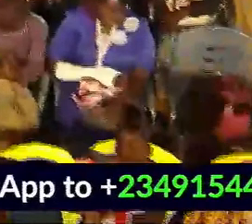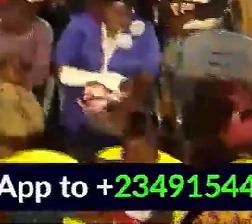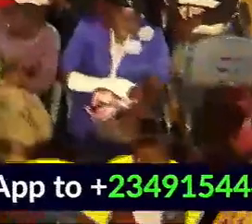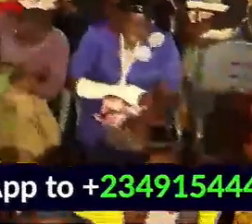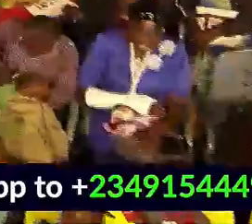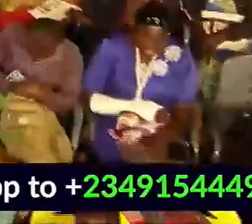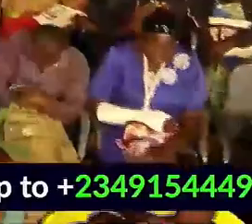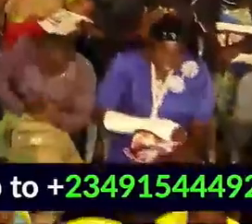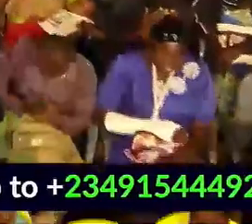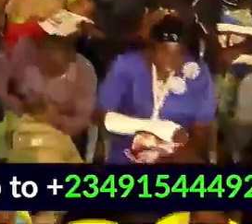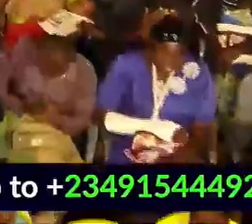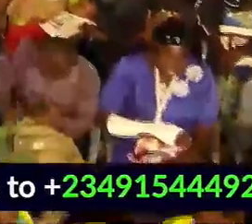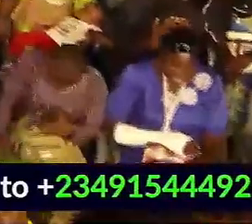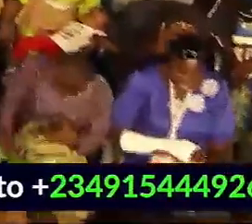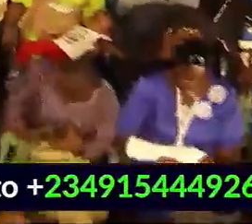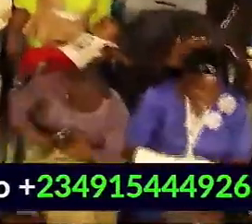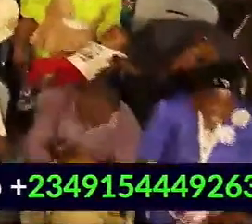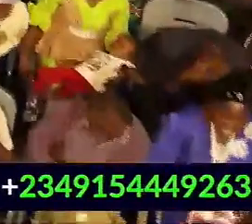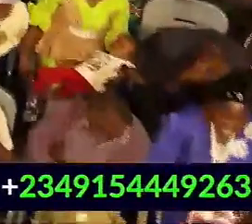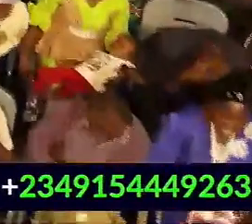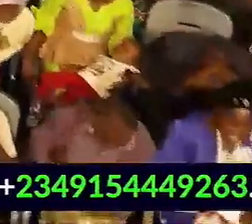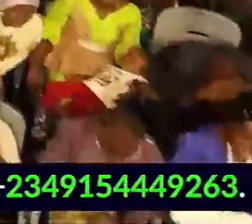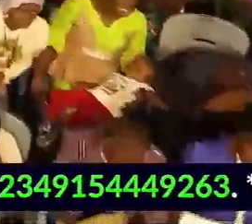To my right, I'm waiting for you, please.